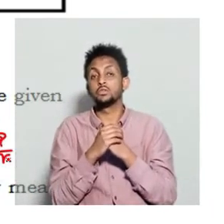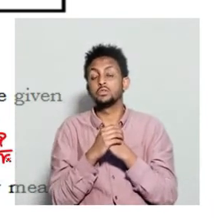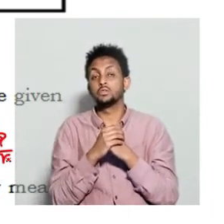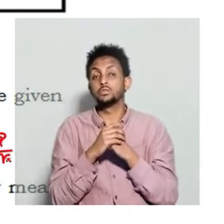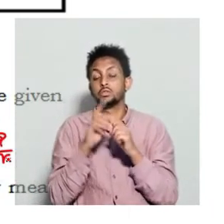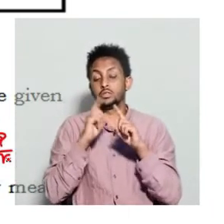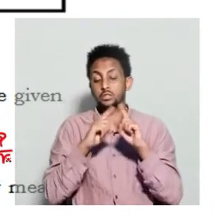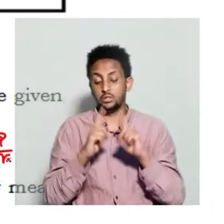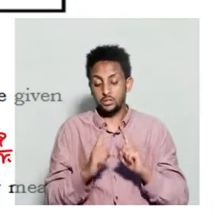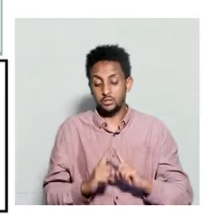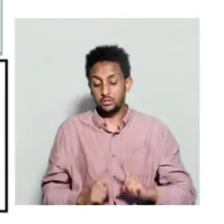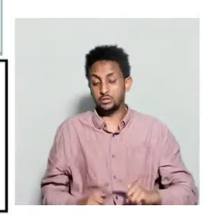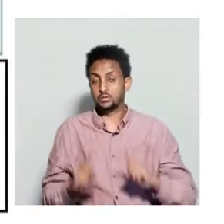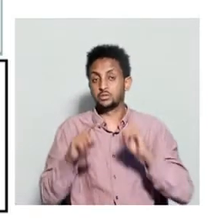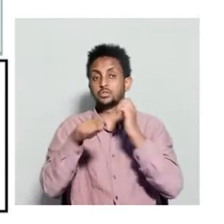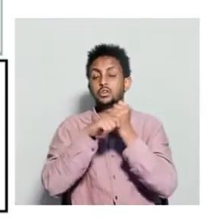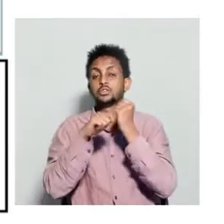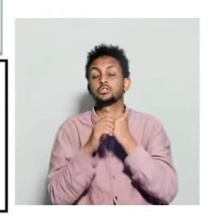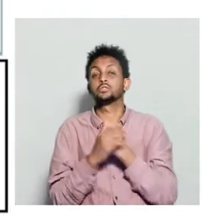several charges.